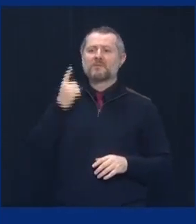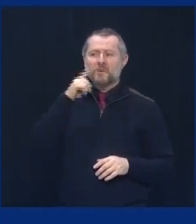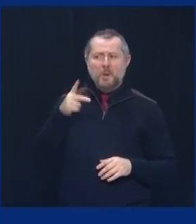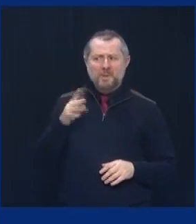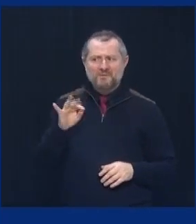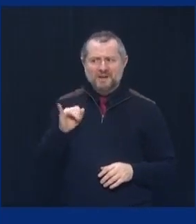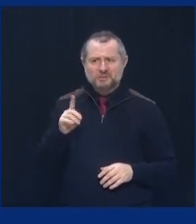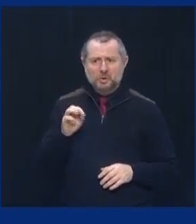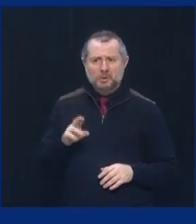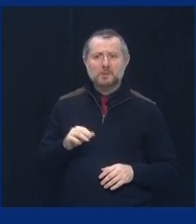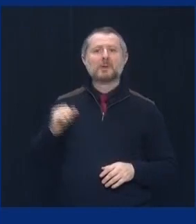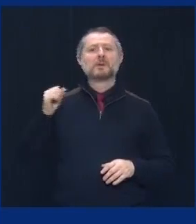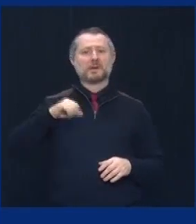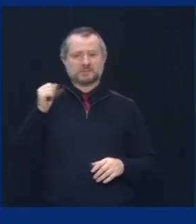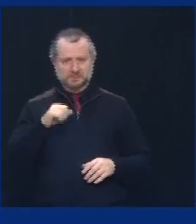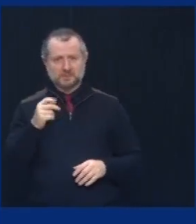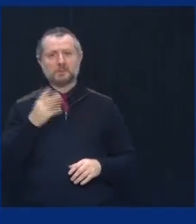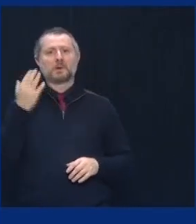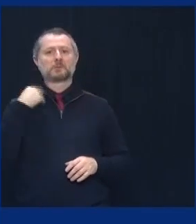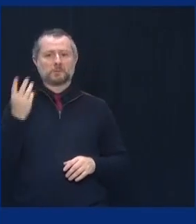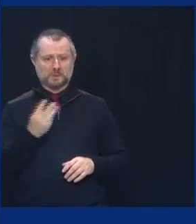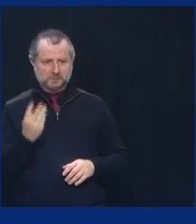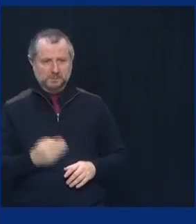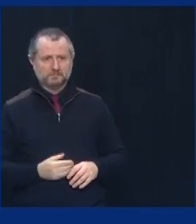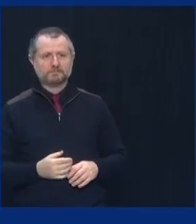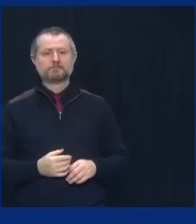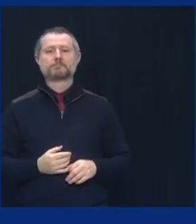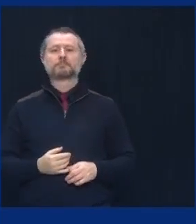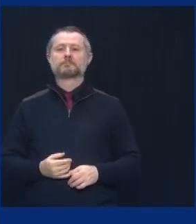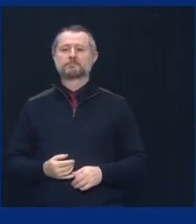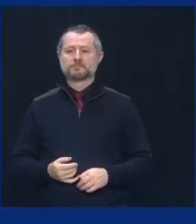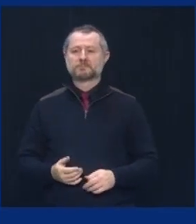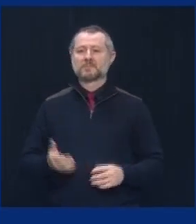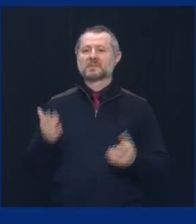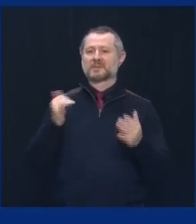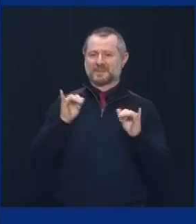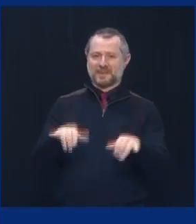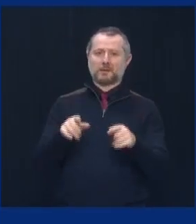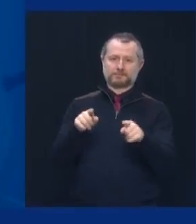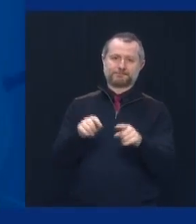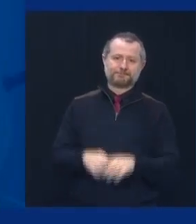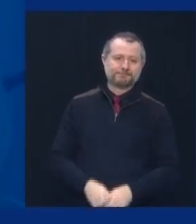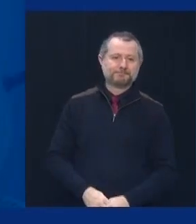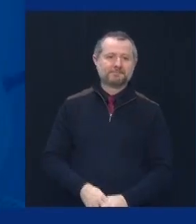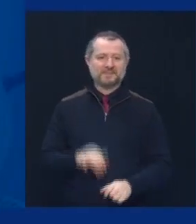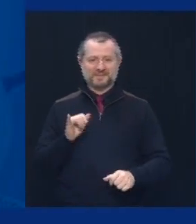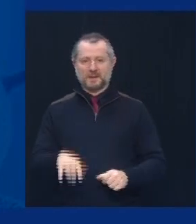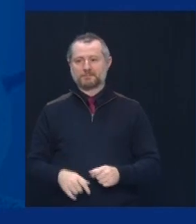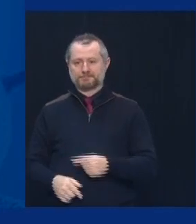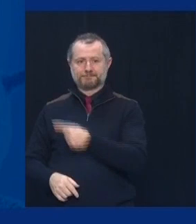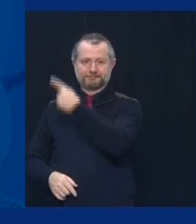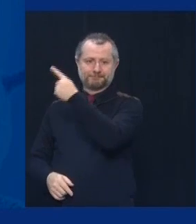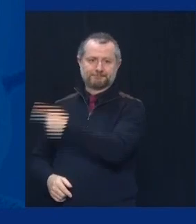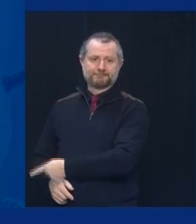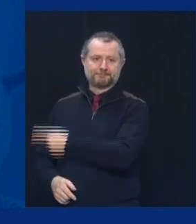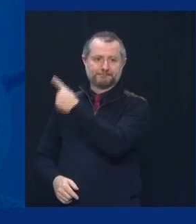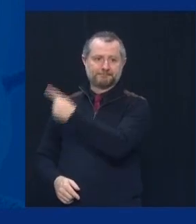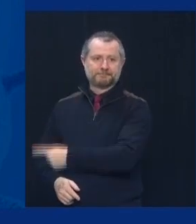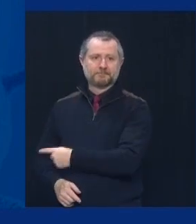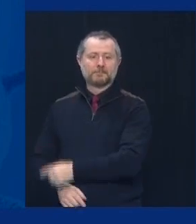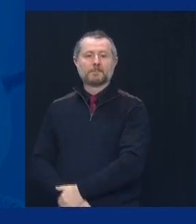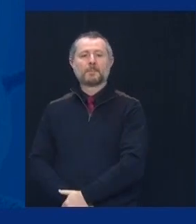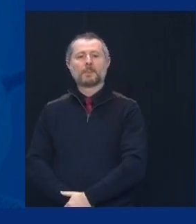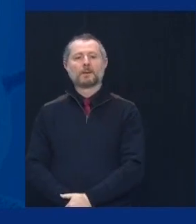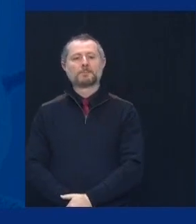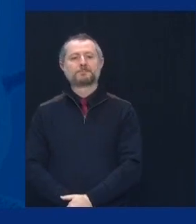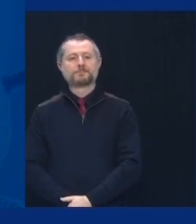Yes. Yeah, that was just the Pfizer. Yeah. There it is. Ask and you shall receive. This was Wednesday